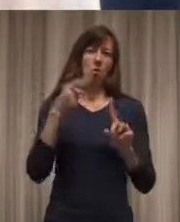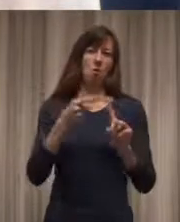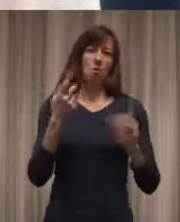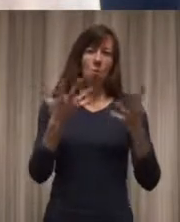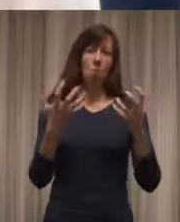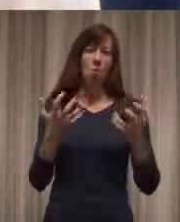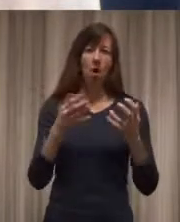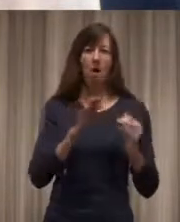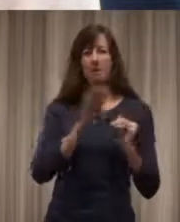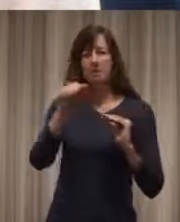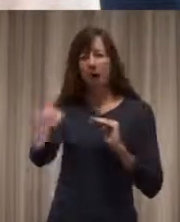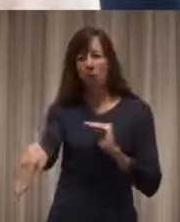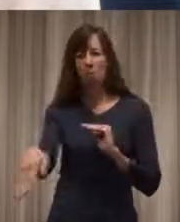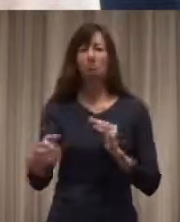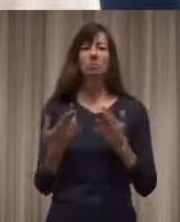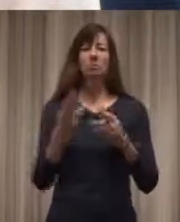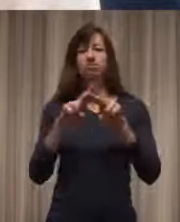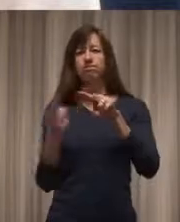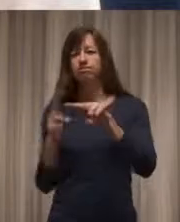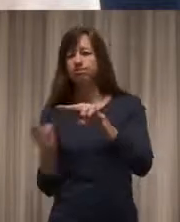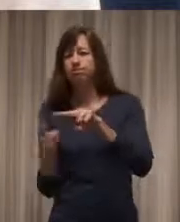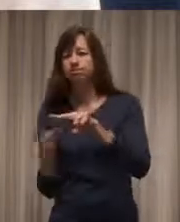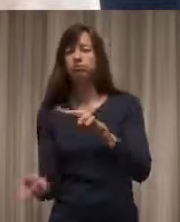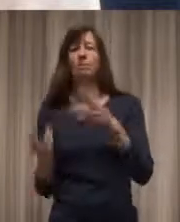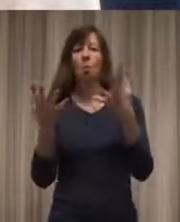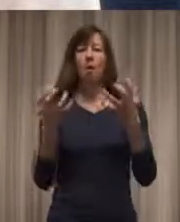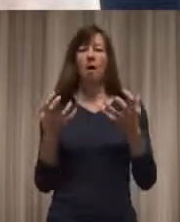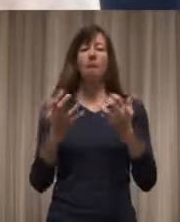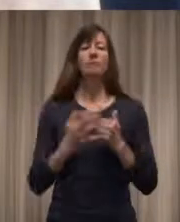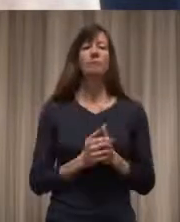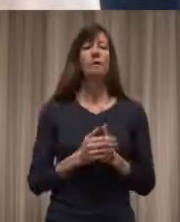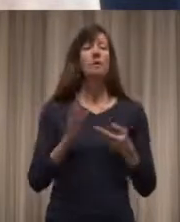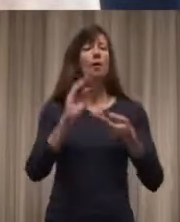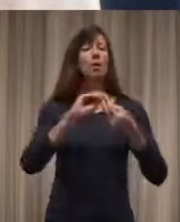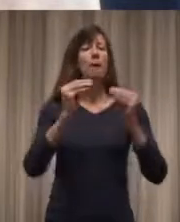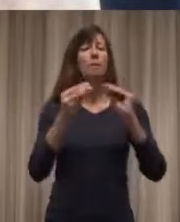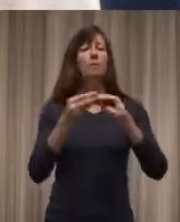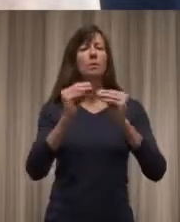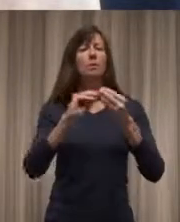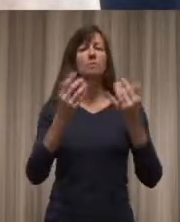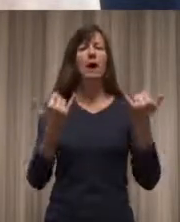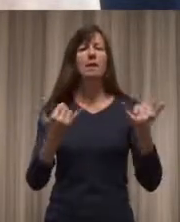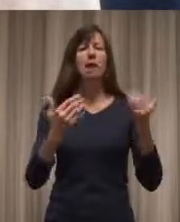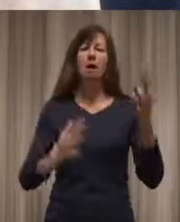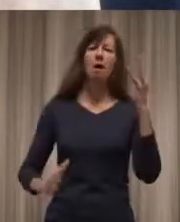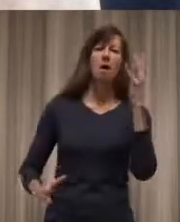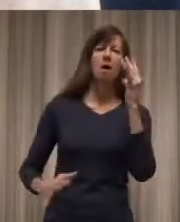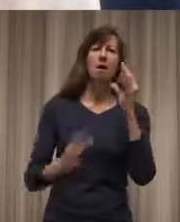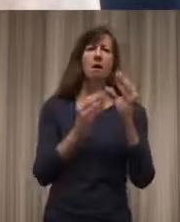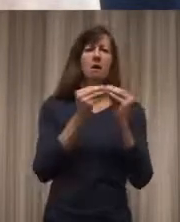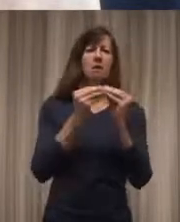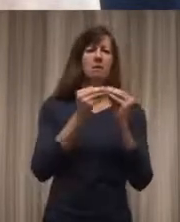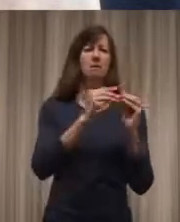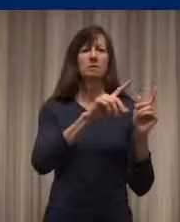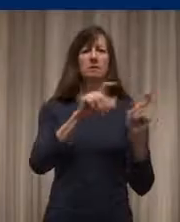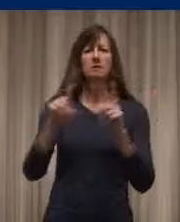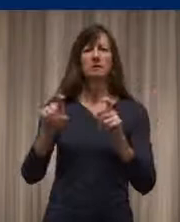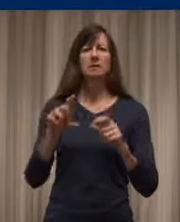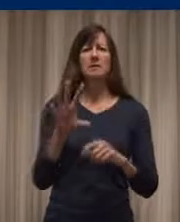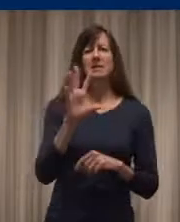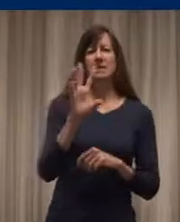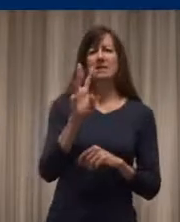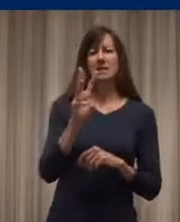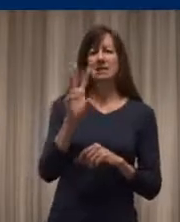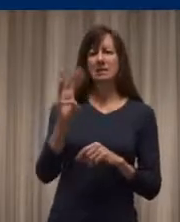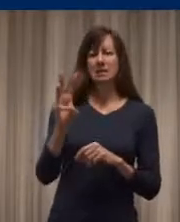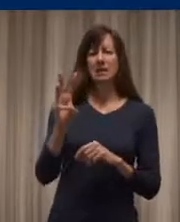the numbers in terms of where we're at right now, we are at a total cumulative case count in the county of